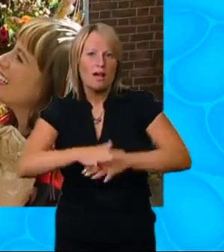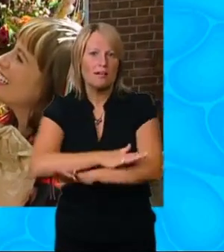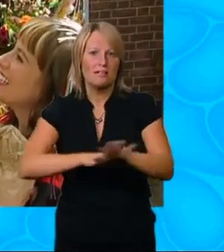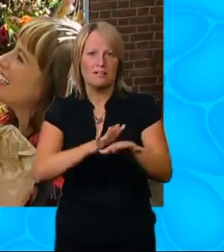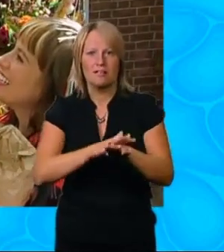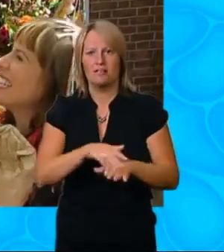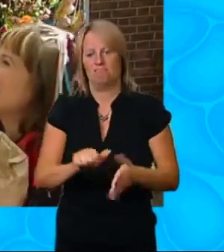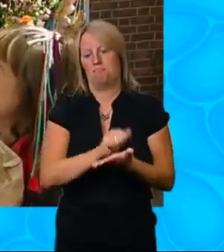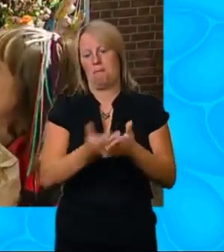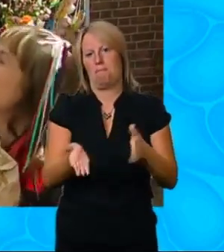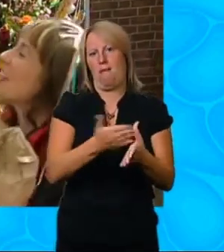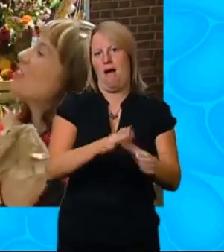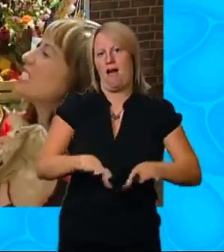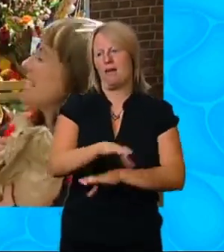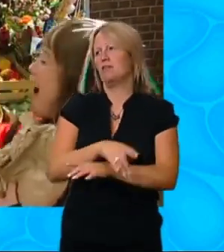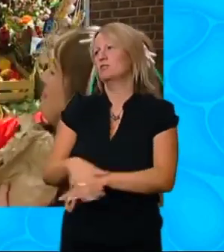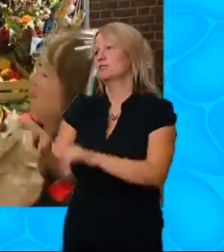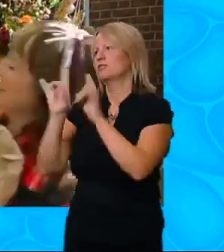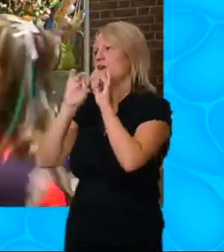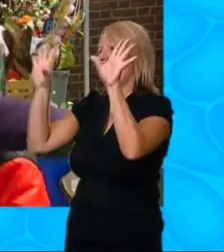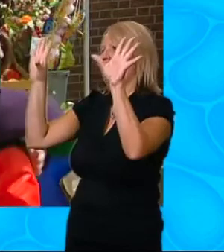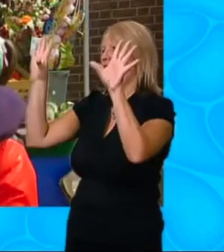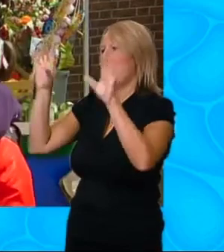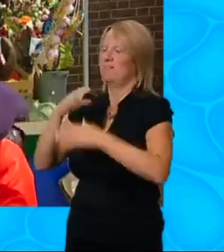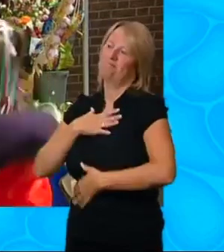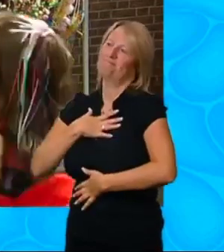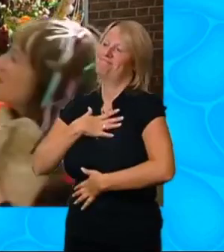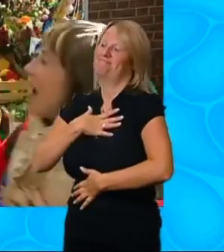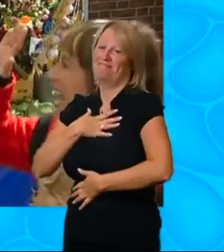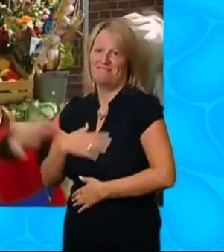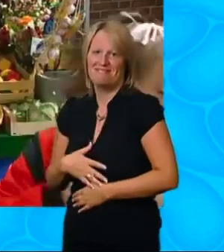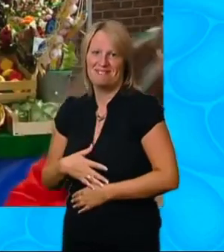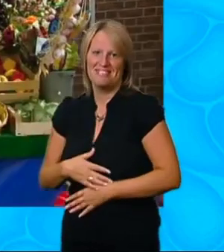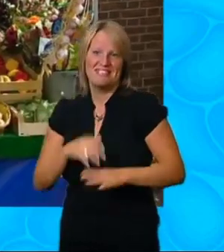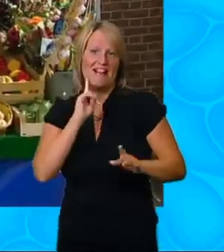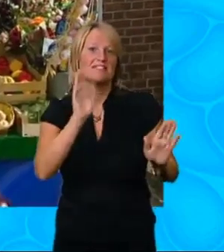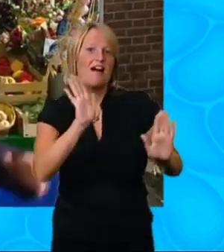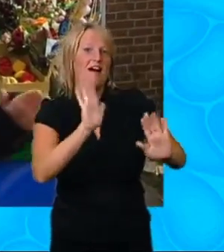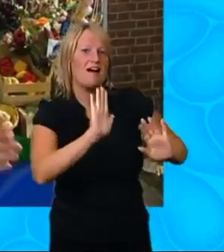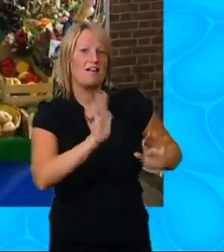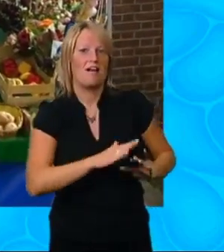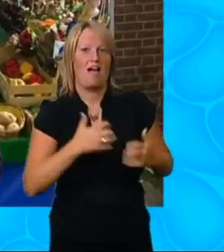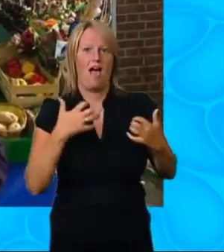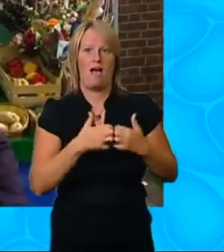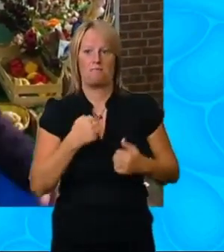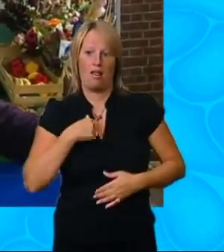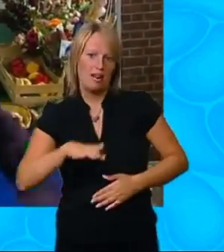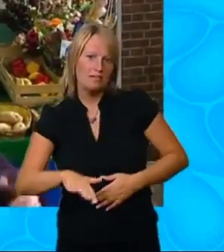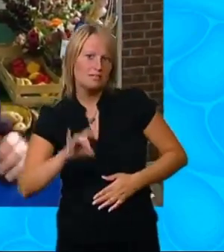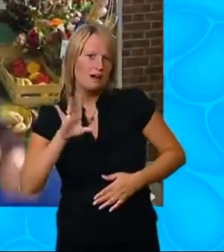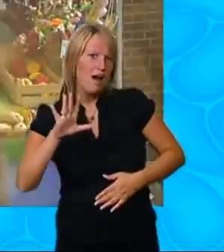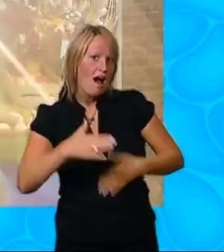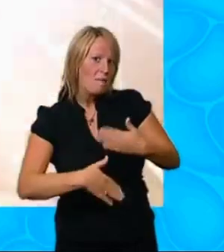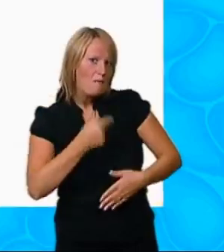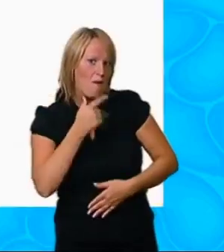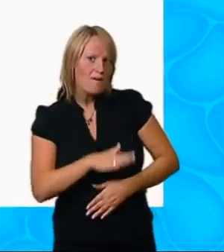has its proper place. You're a star. Mwah. Bye! See you later, Bobs. I wonder how my little star's getting